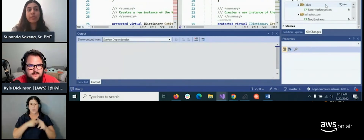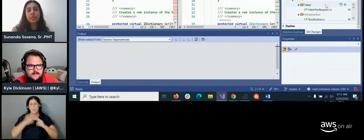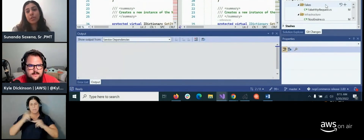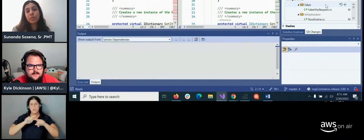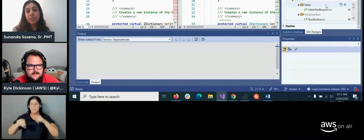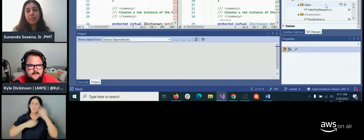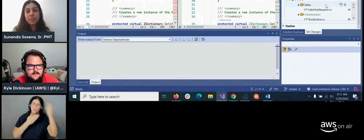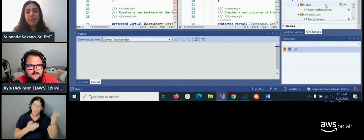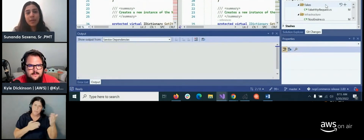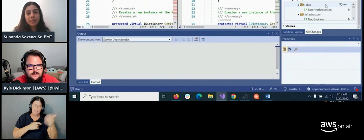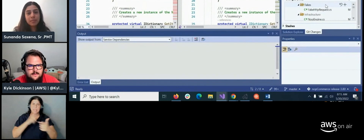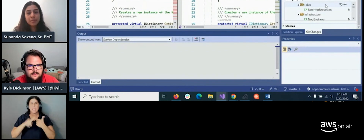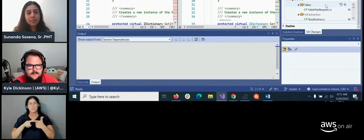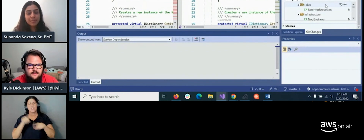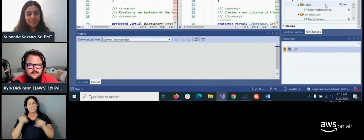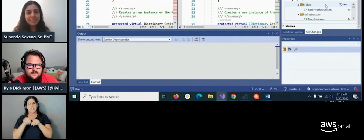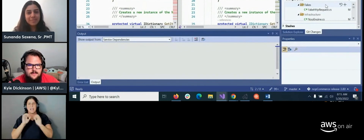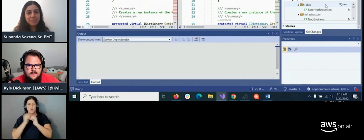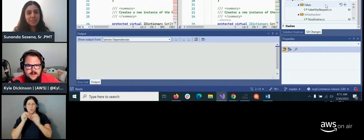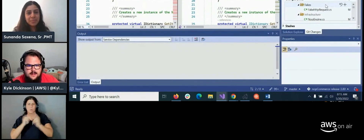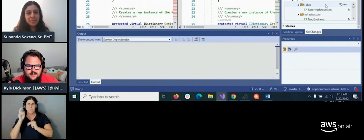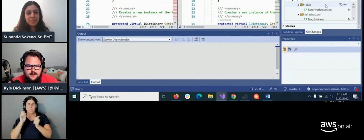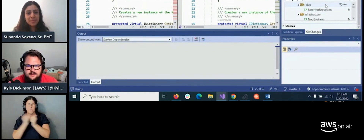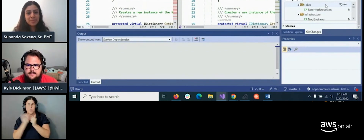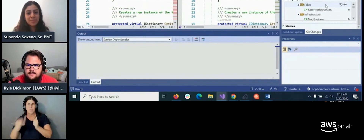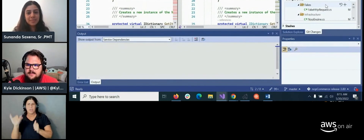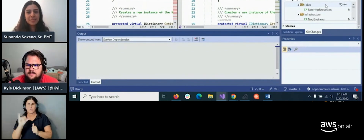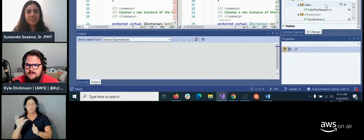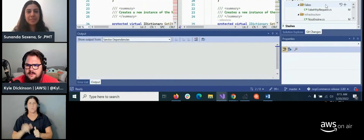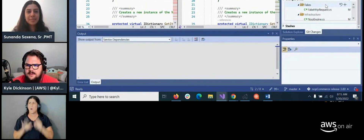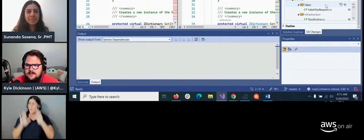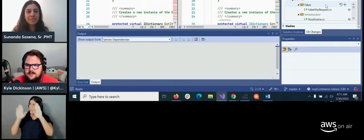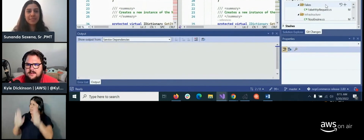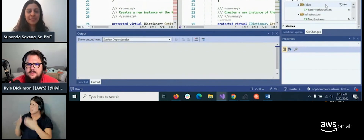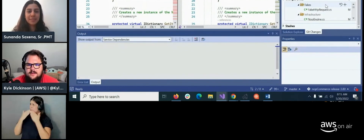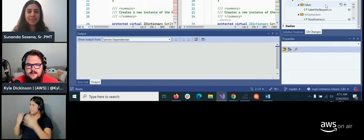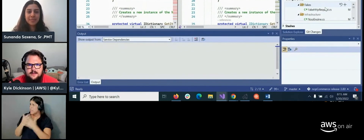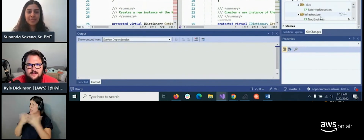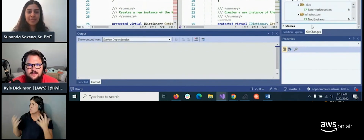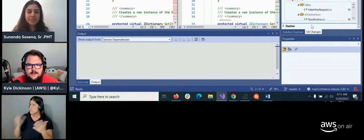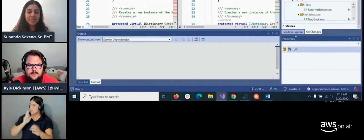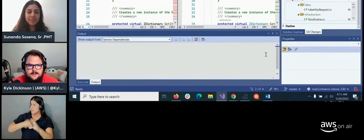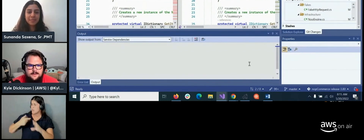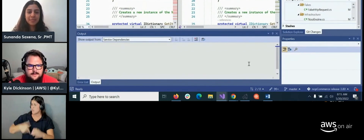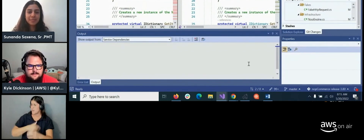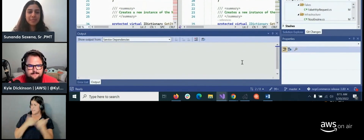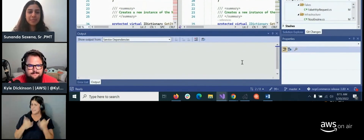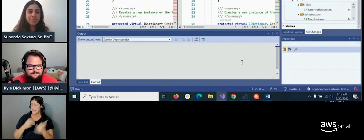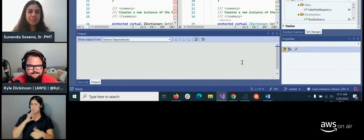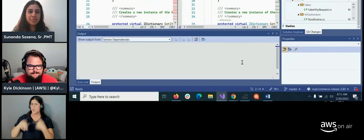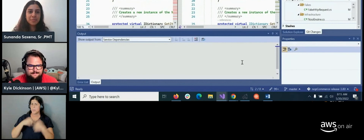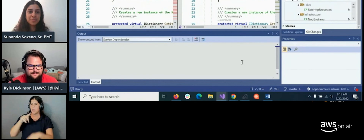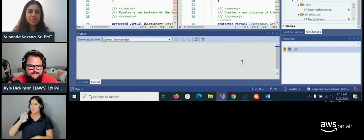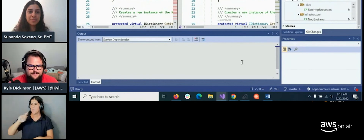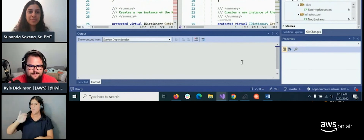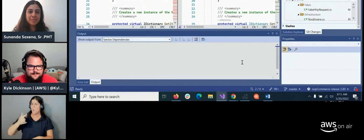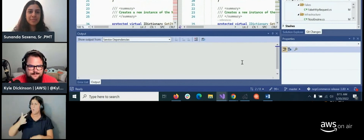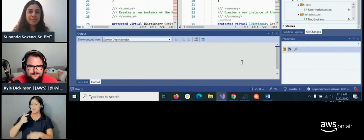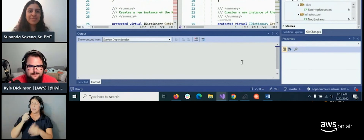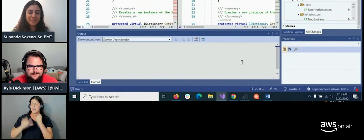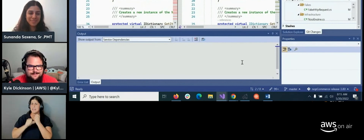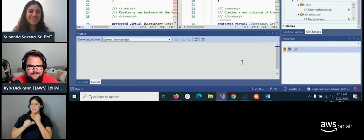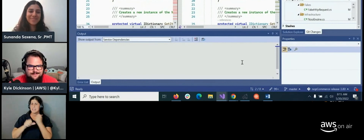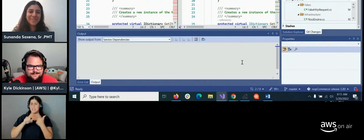it if you feel so. Wow, that's great. That is awesome. Thanks so much, Sananda, for joining us today to talk about the Porting Assistant. I'm looking forward to seeing this more in